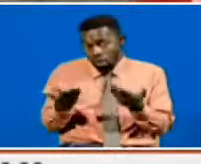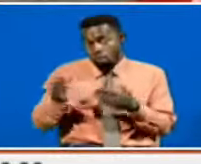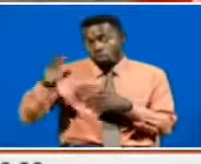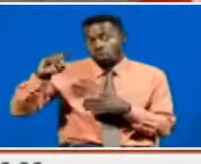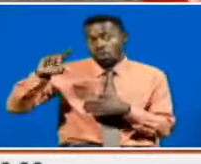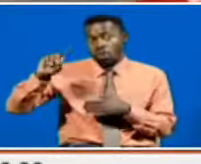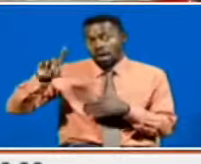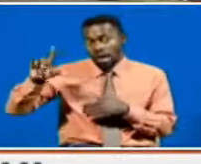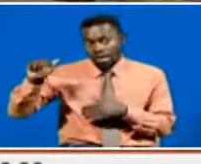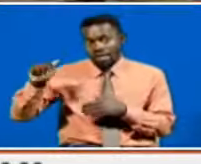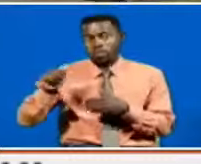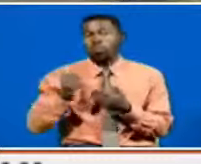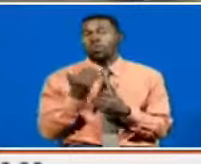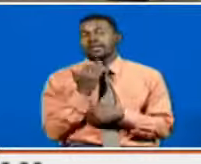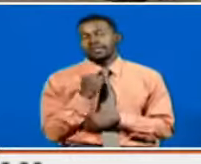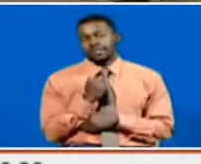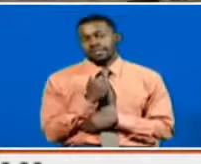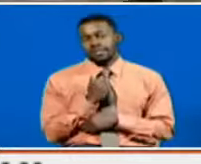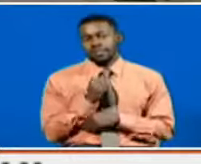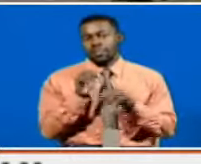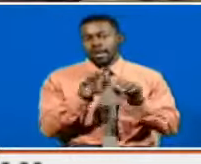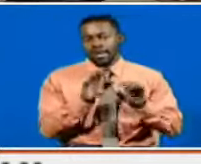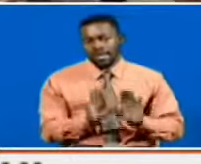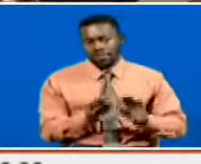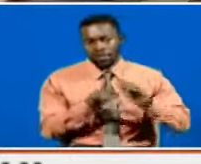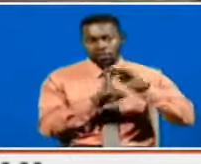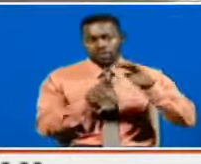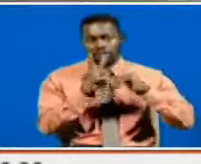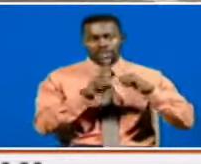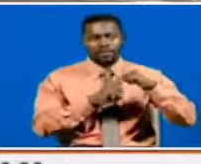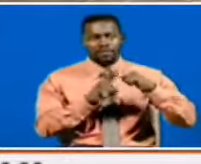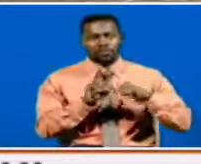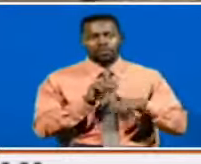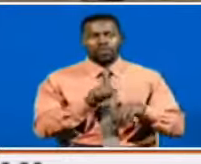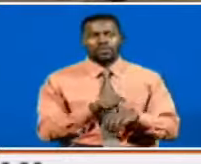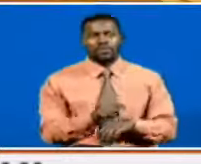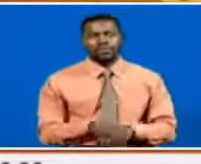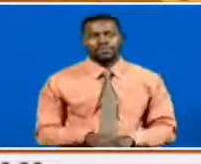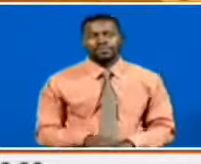kuuka kwake duniani. Elvis Kosgei, KT News.